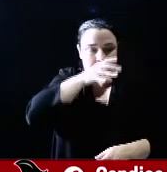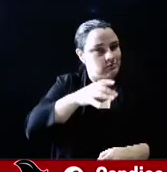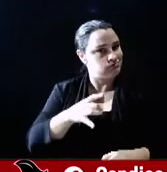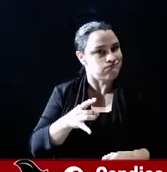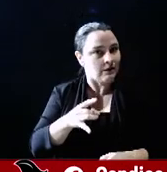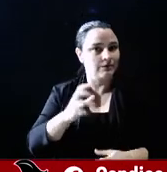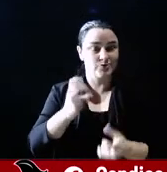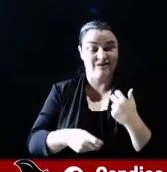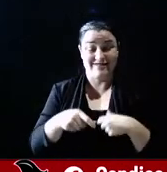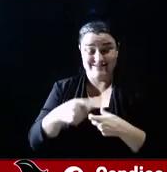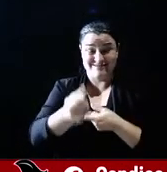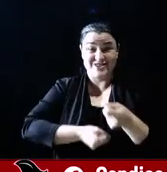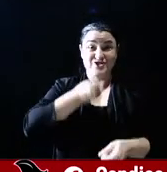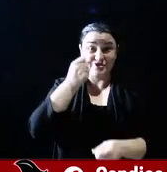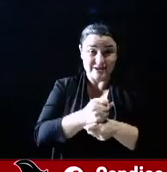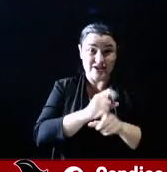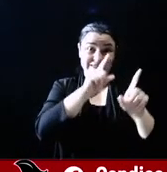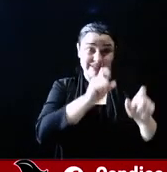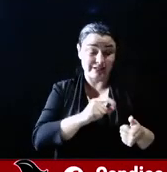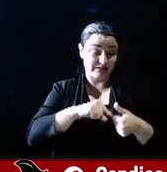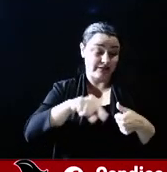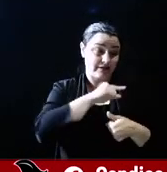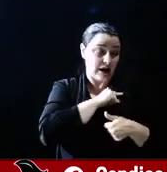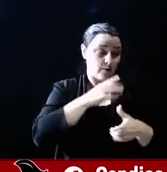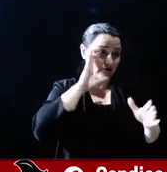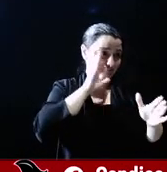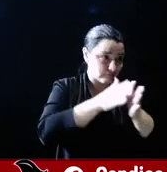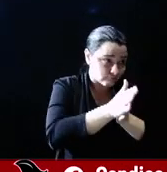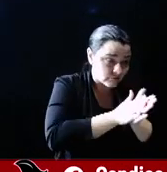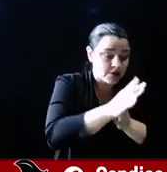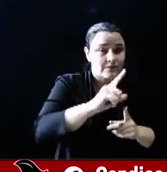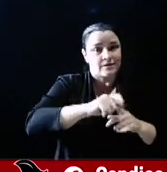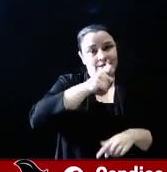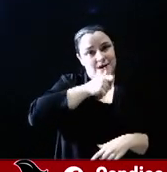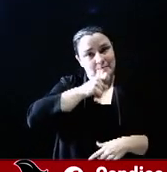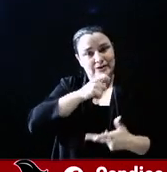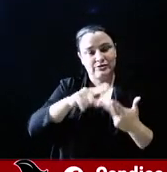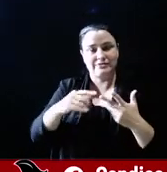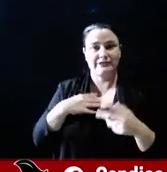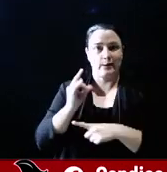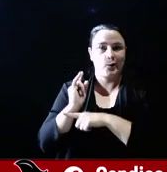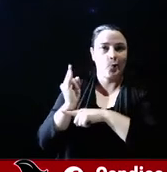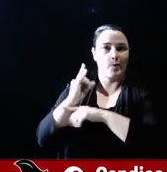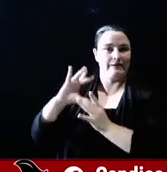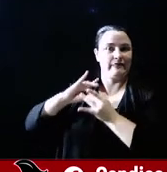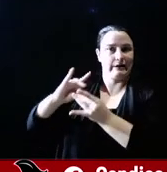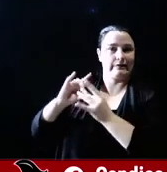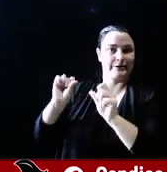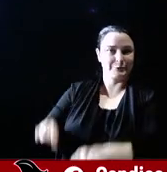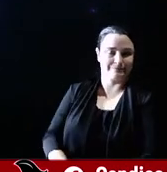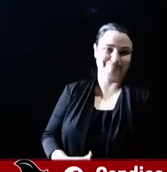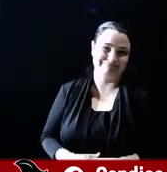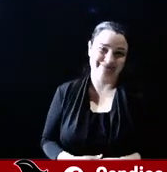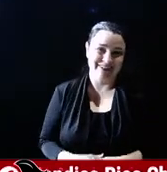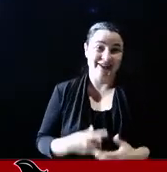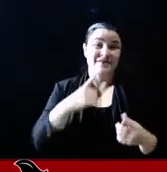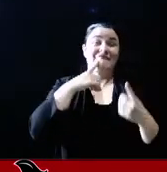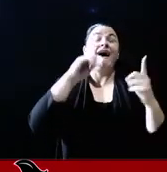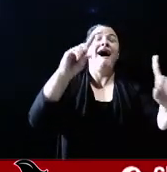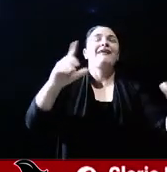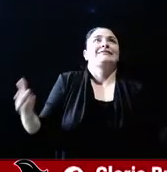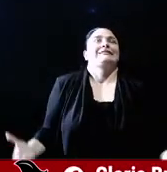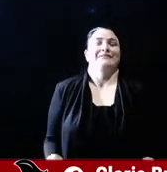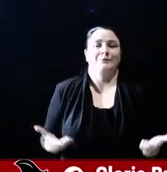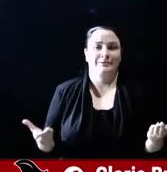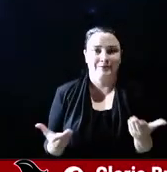patience, and our Wi-Fi connection. Nevertheless, here we are, finally graduating after four seemingly